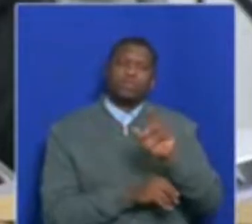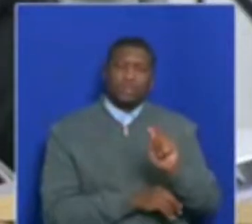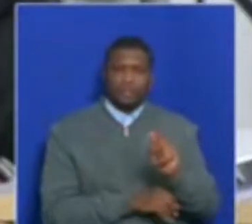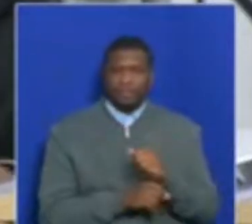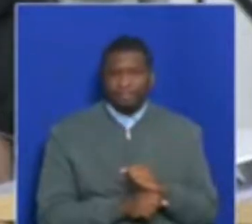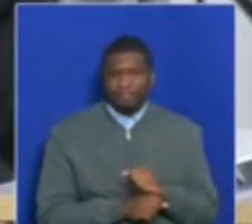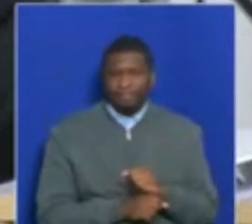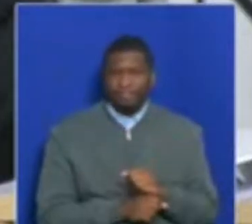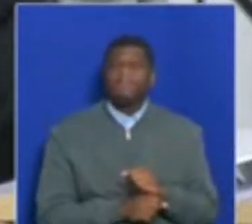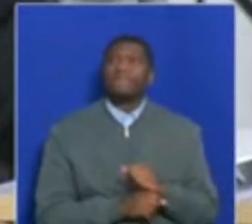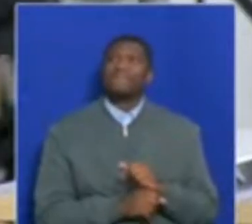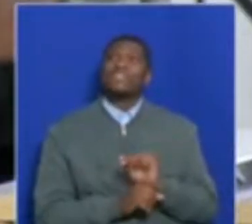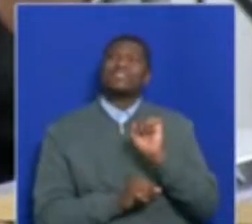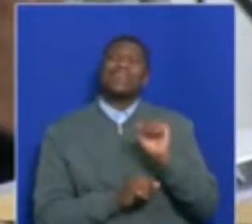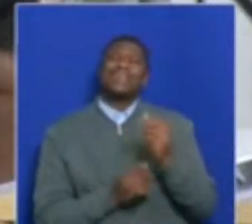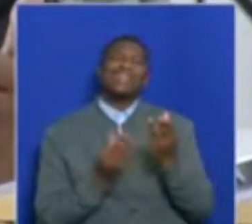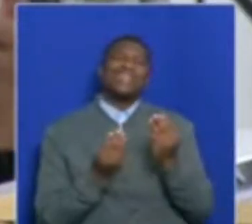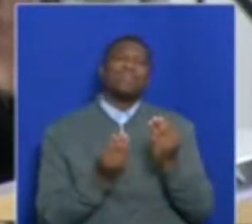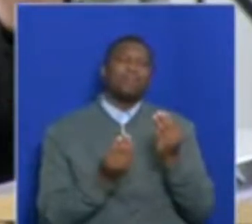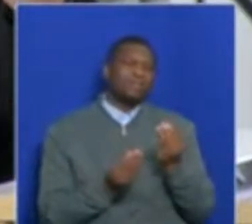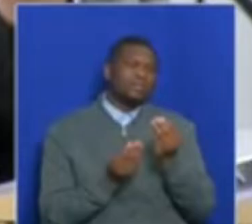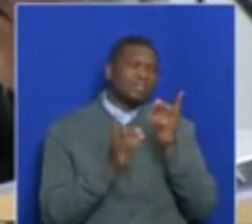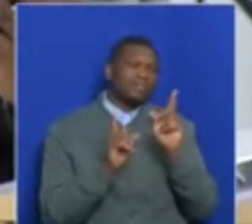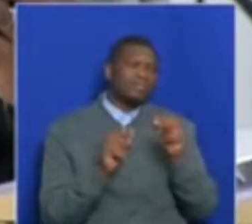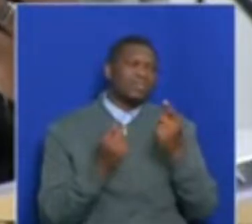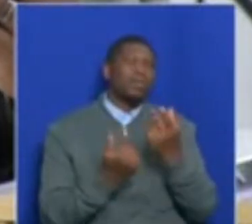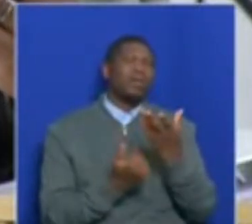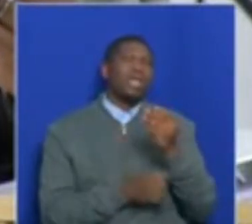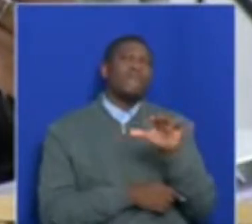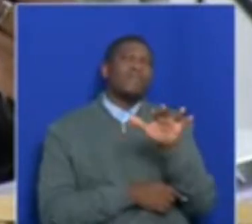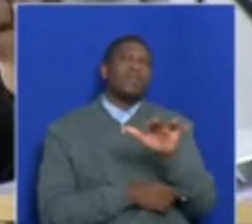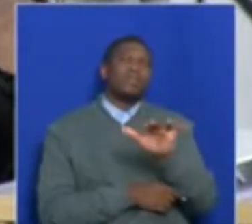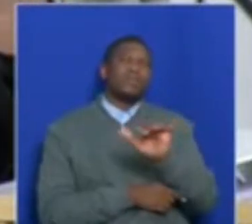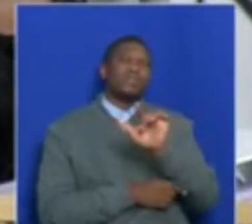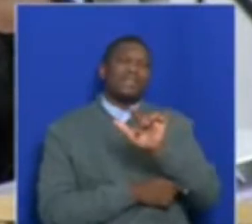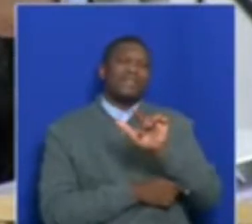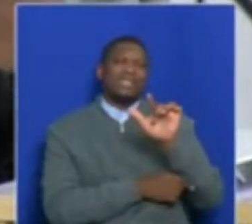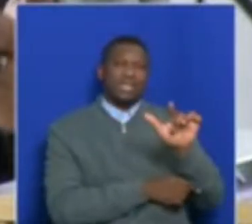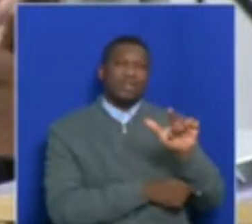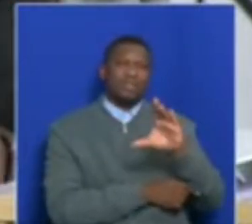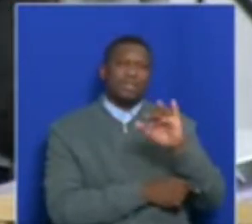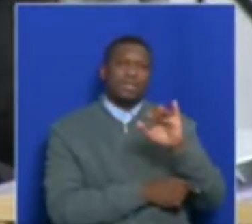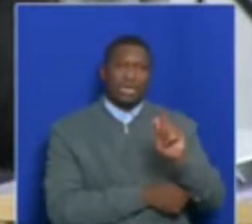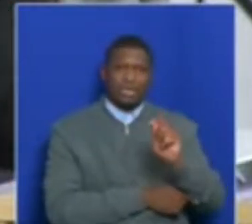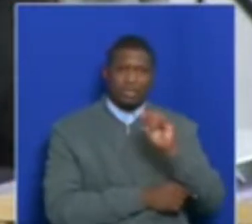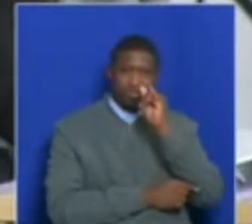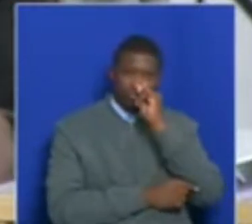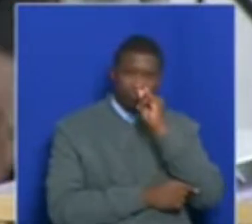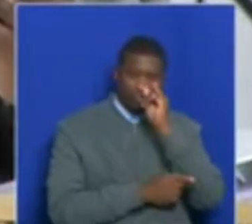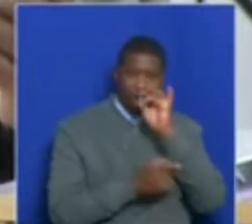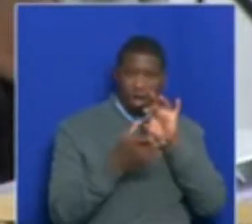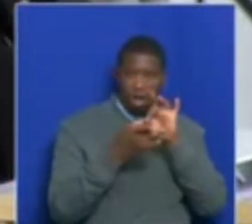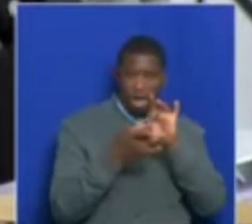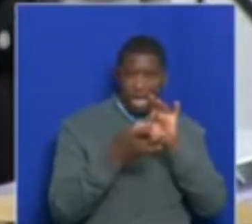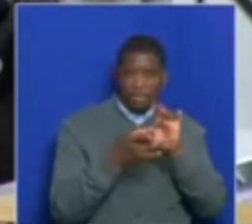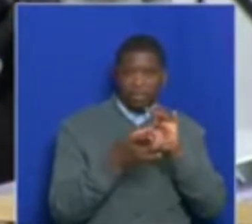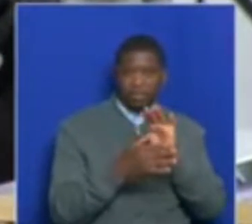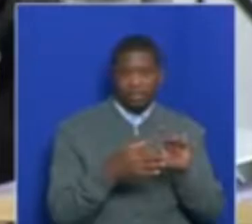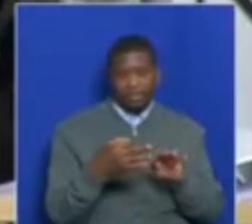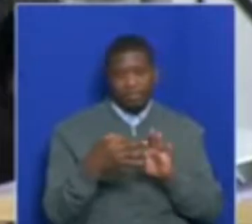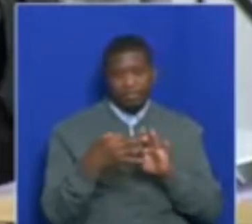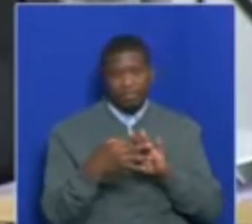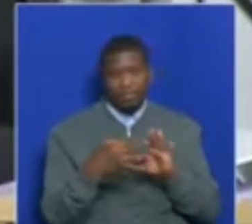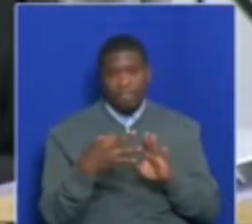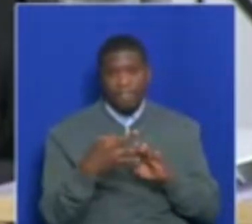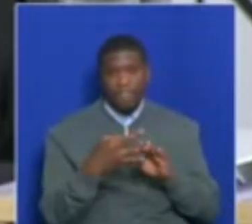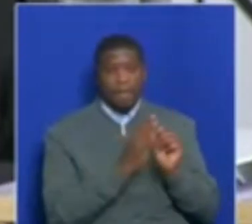It's actually those 77 is cash in transit, drug-related, and murder